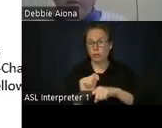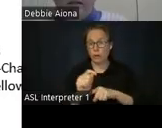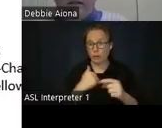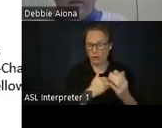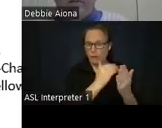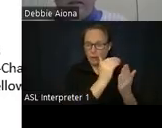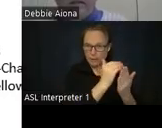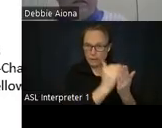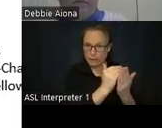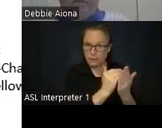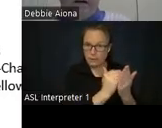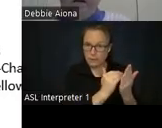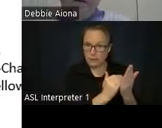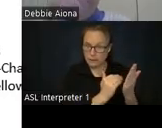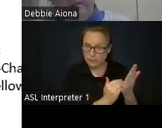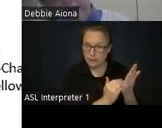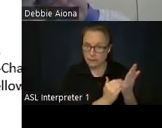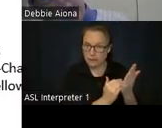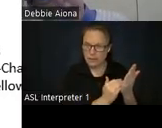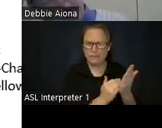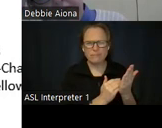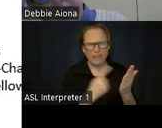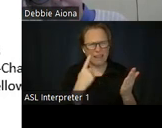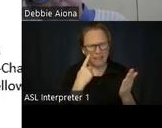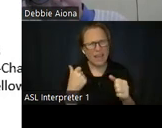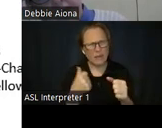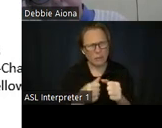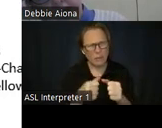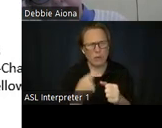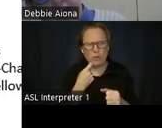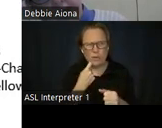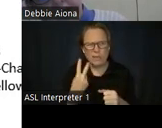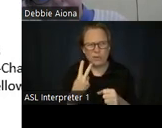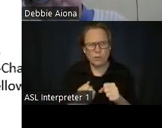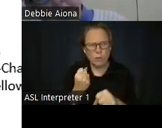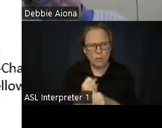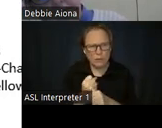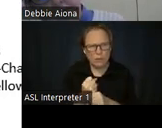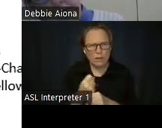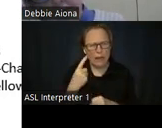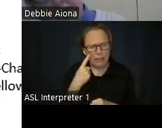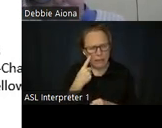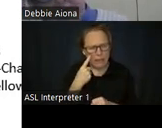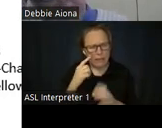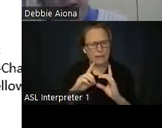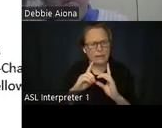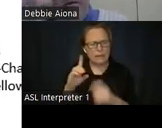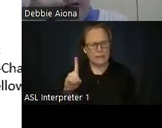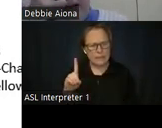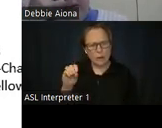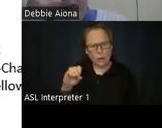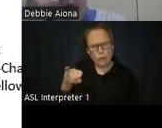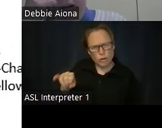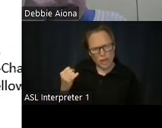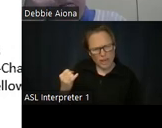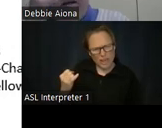know, I remember in the last few years they had, I think it was the Department of Justice or somebody, oh, maybe they